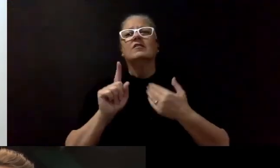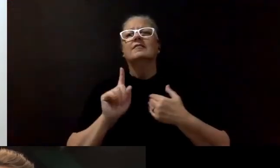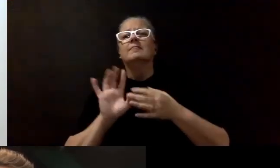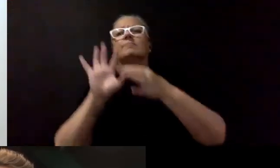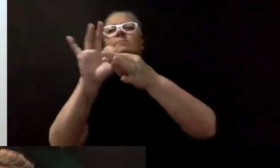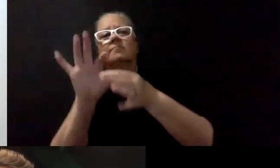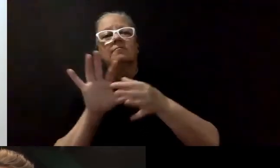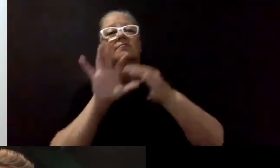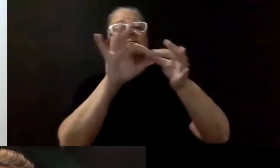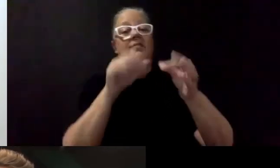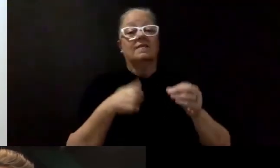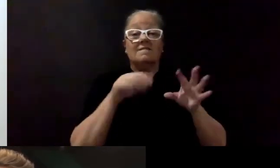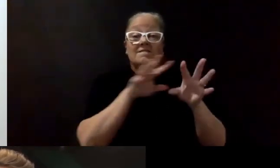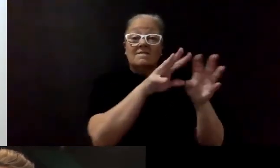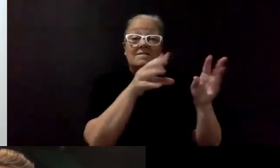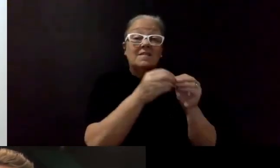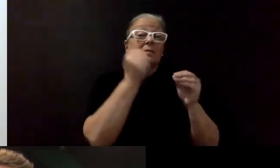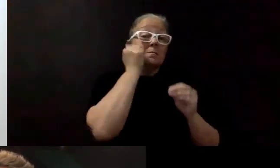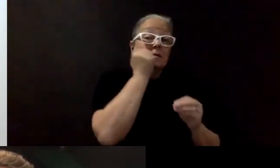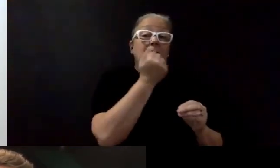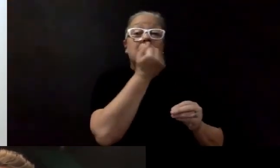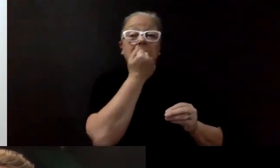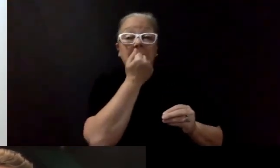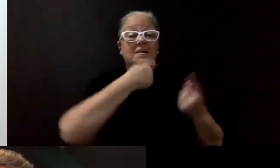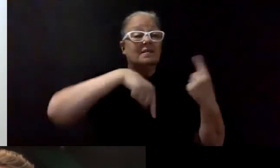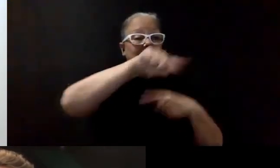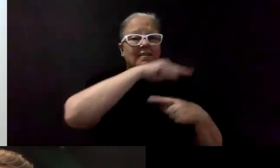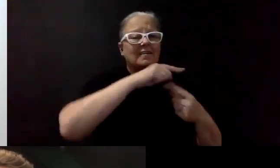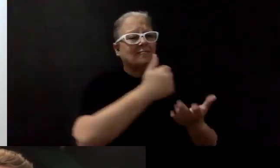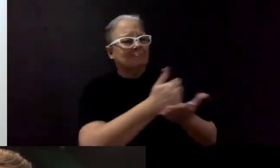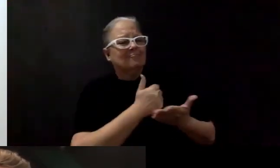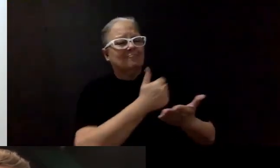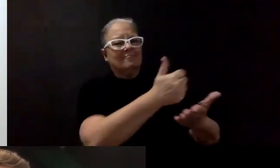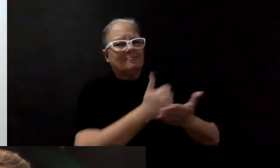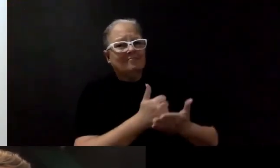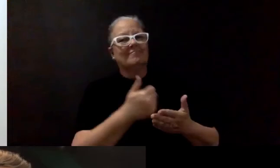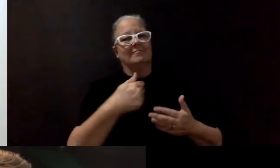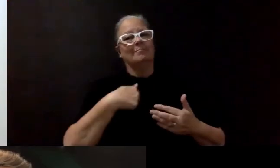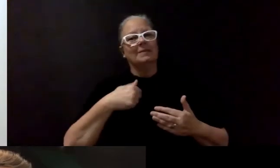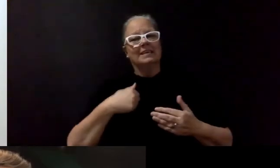supportive and helping me grow and develop as a person.